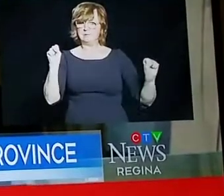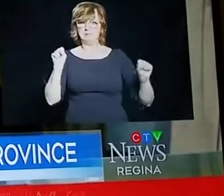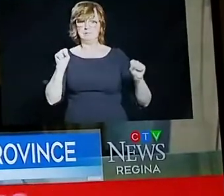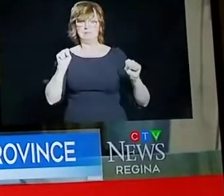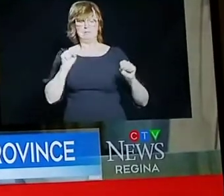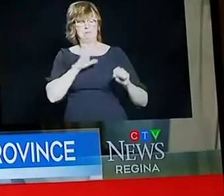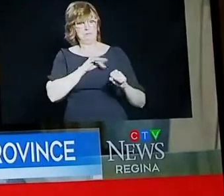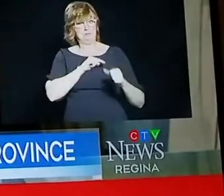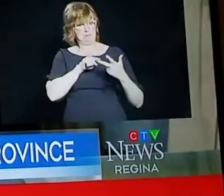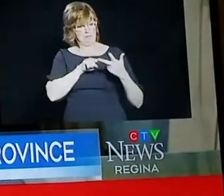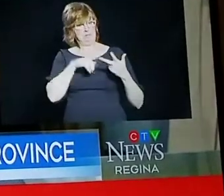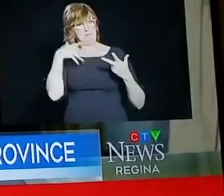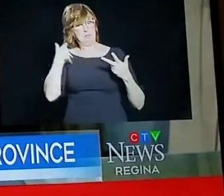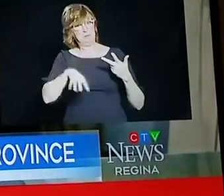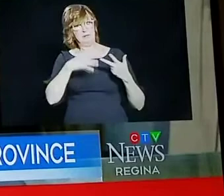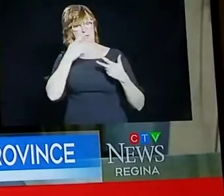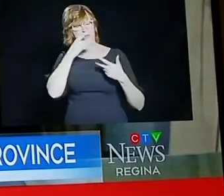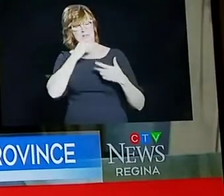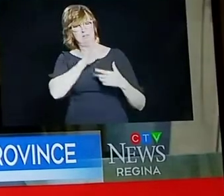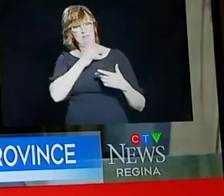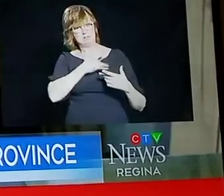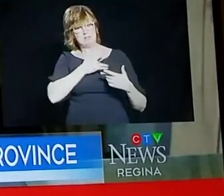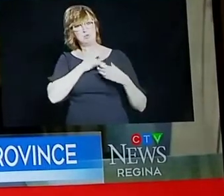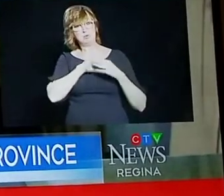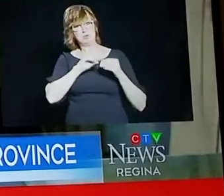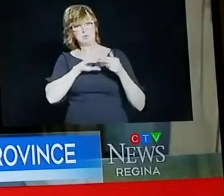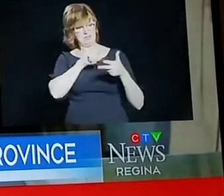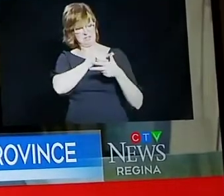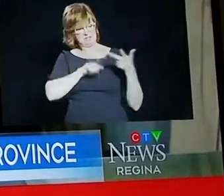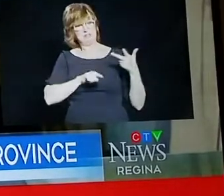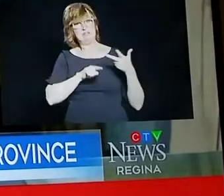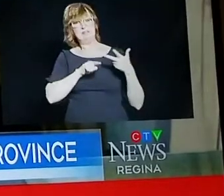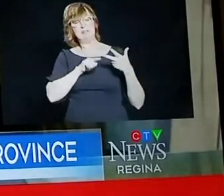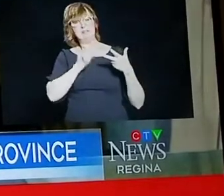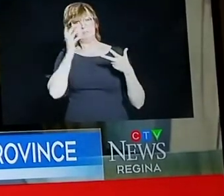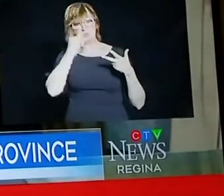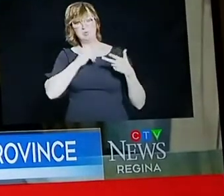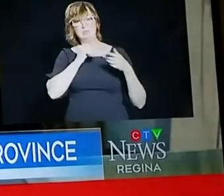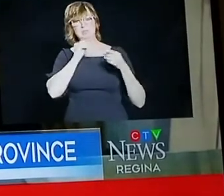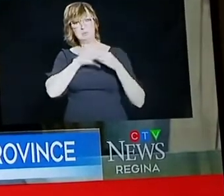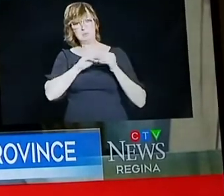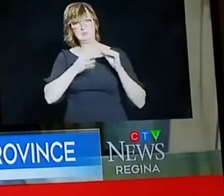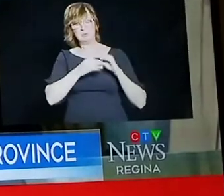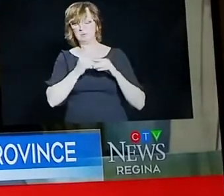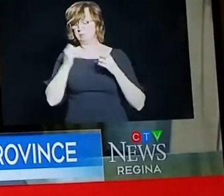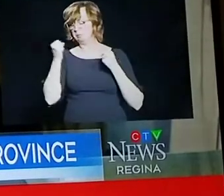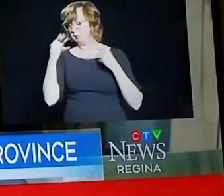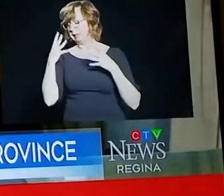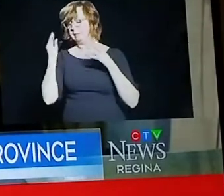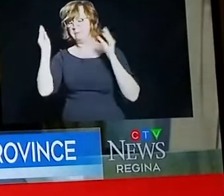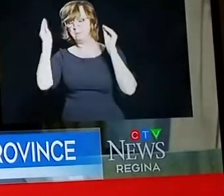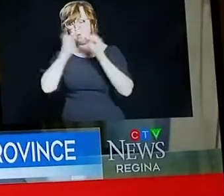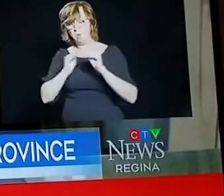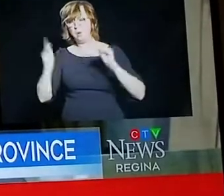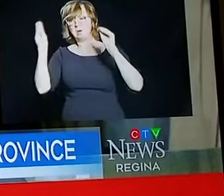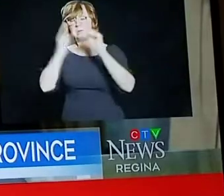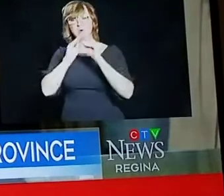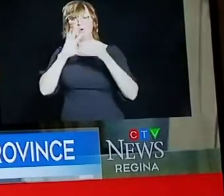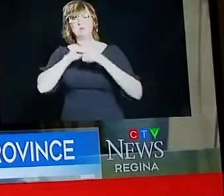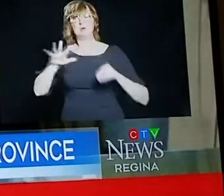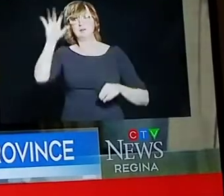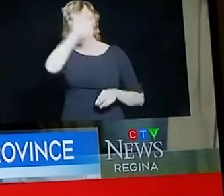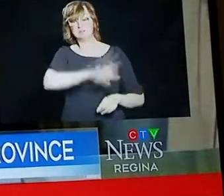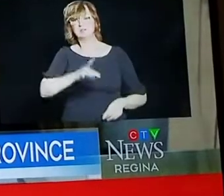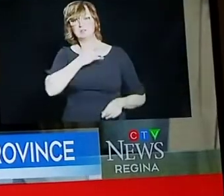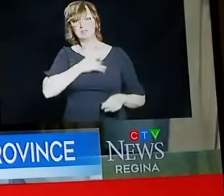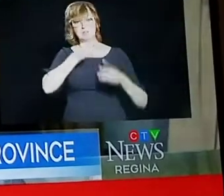thousands. It's true. Adversity does reveal character. And in this crisis, your